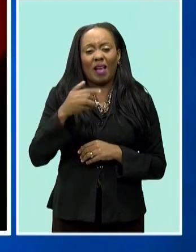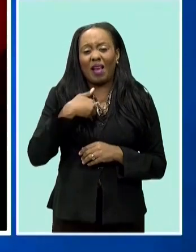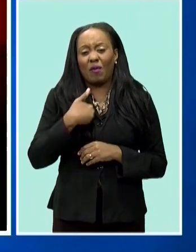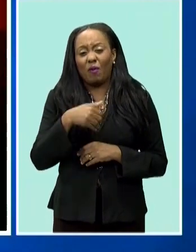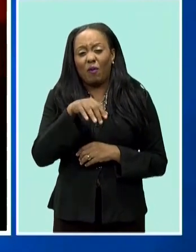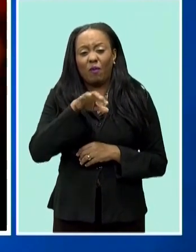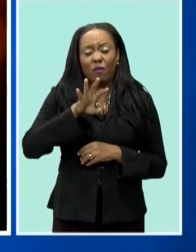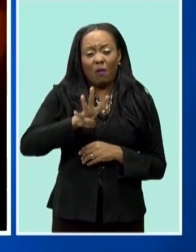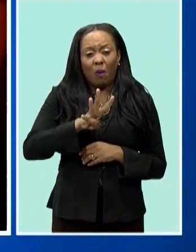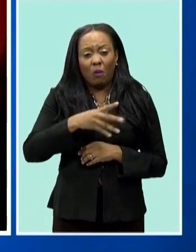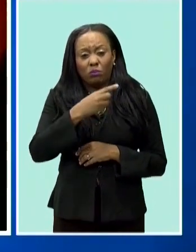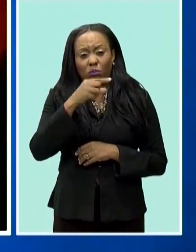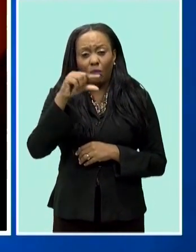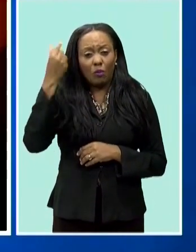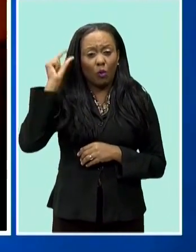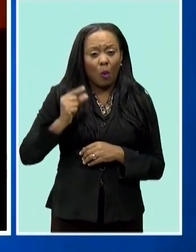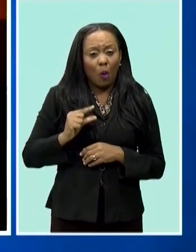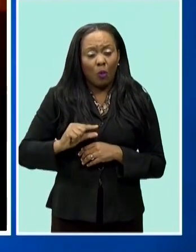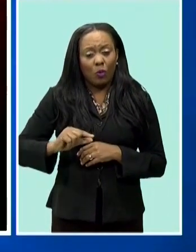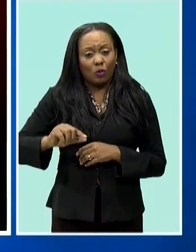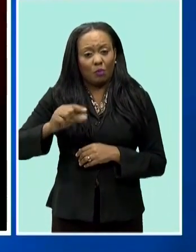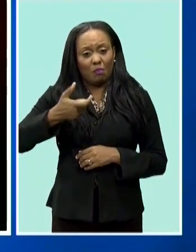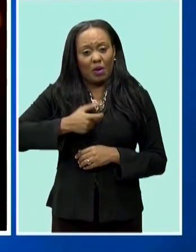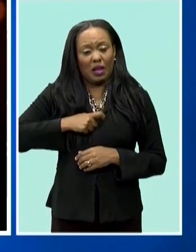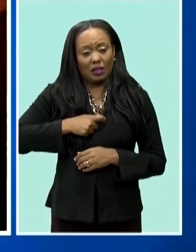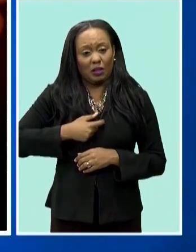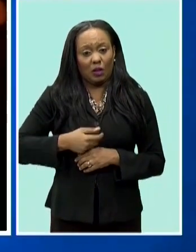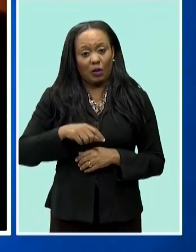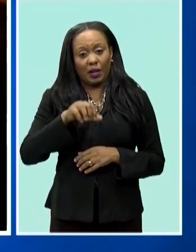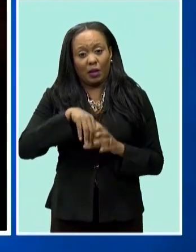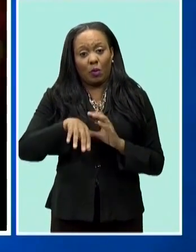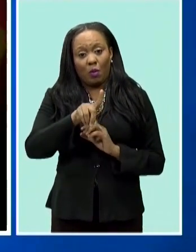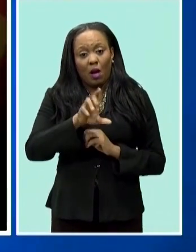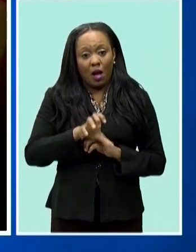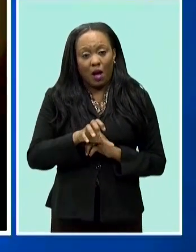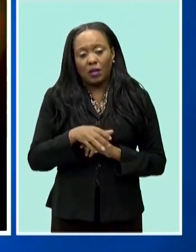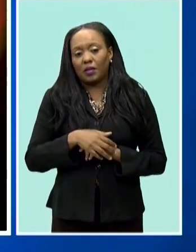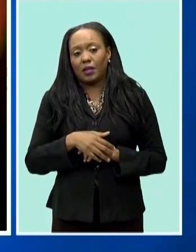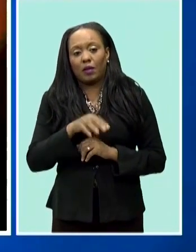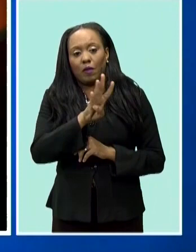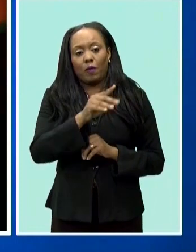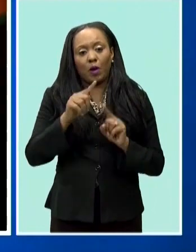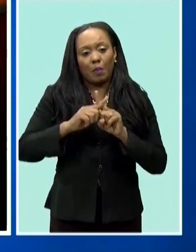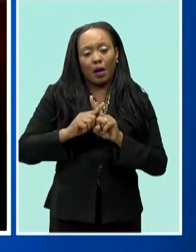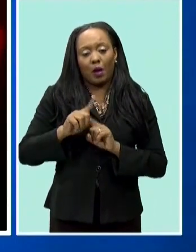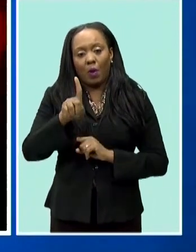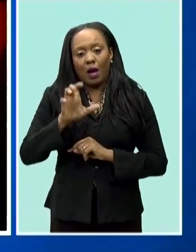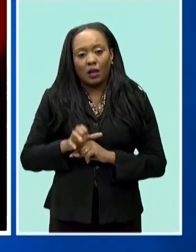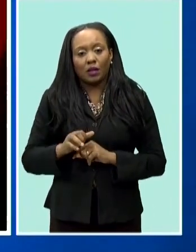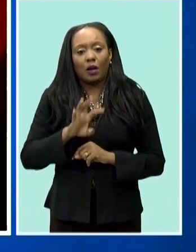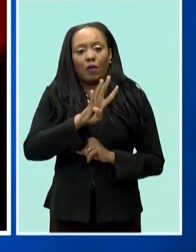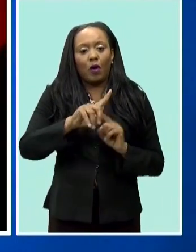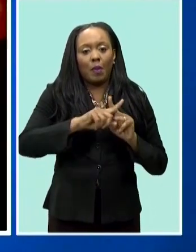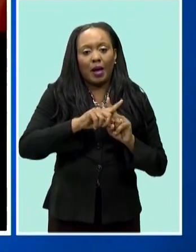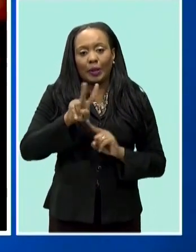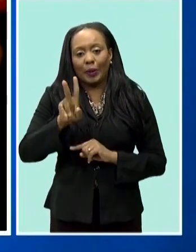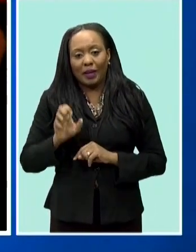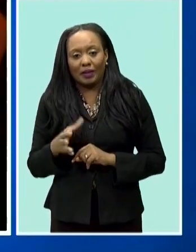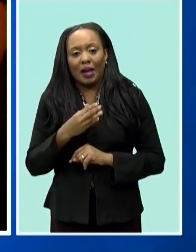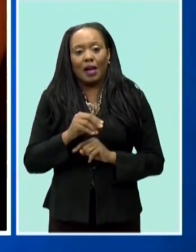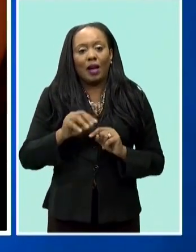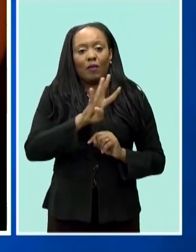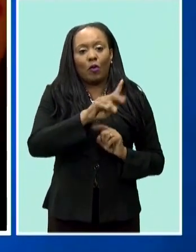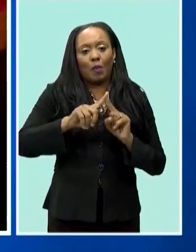gold medals in the 100 meters, and as part of the 4x100, 4x200, and the 4x400 meter